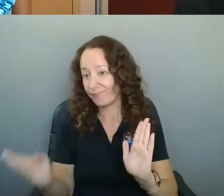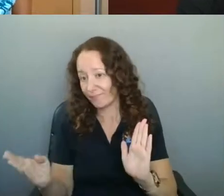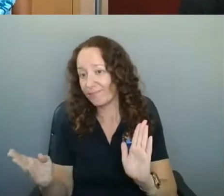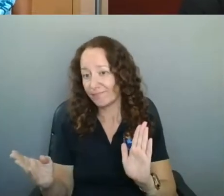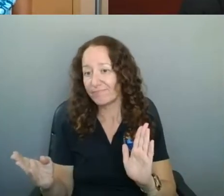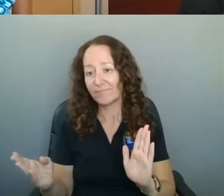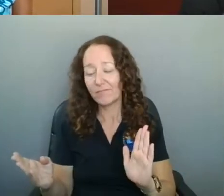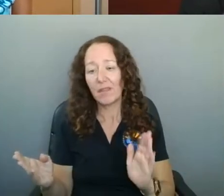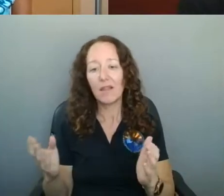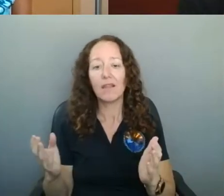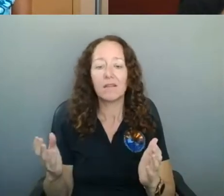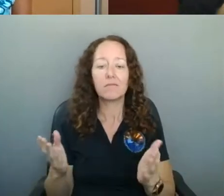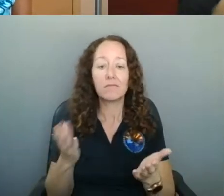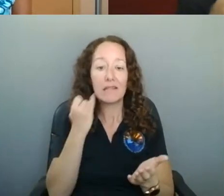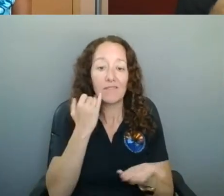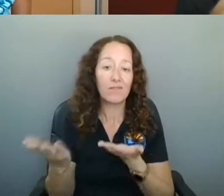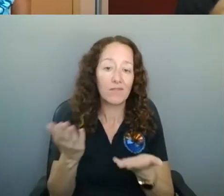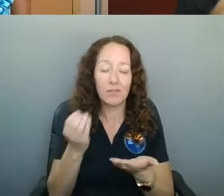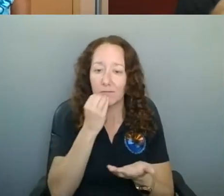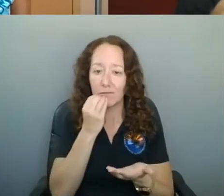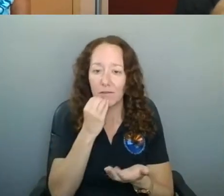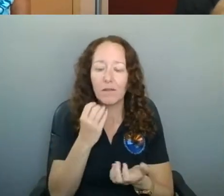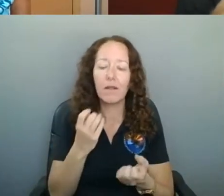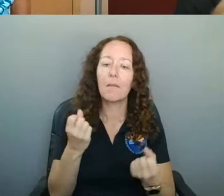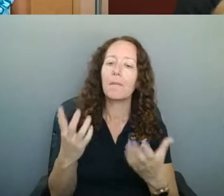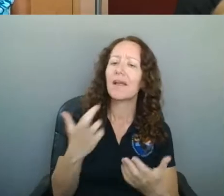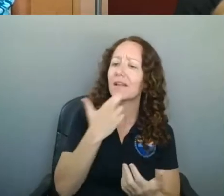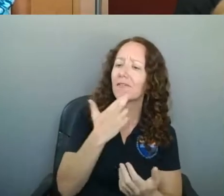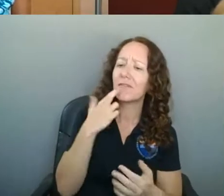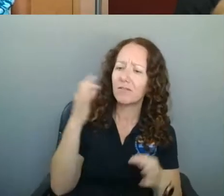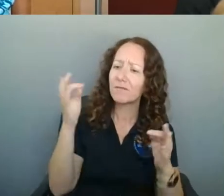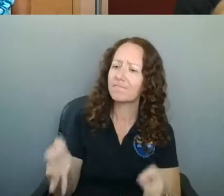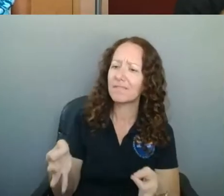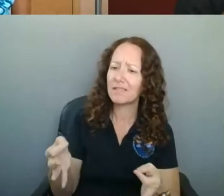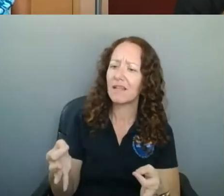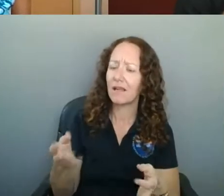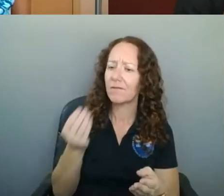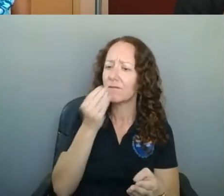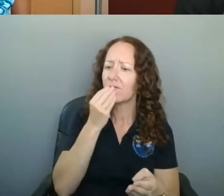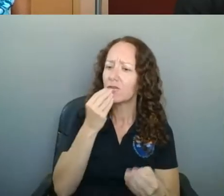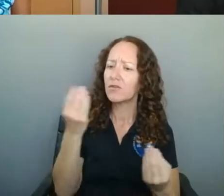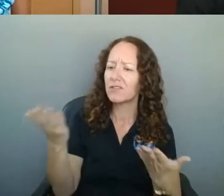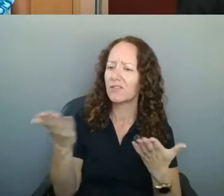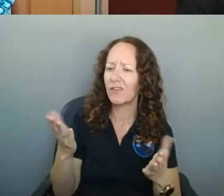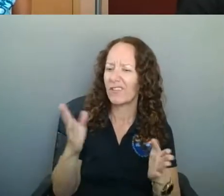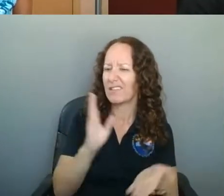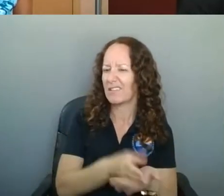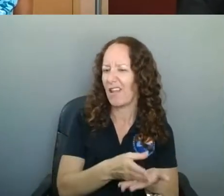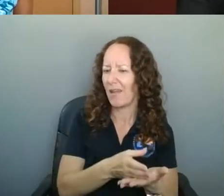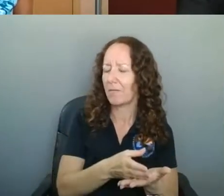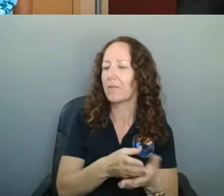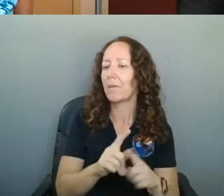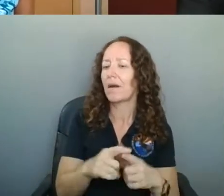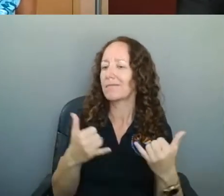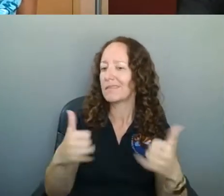a call that say, you know, we're stopping food service at this point in time, and then you close your doors at a certain point in time. So I'll find out